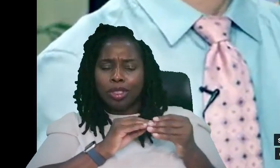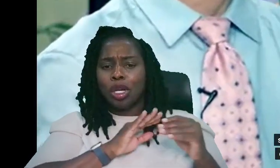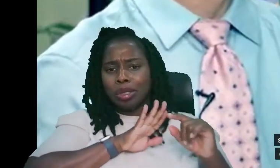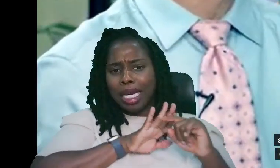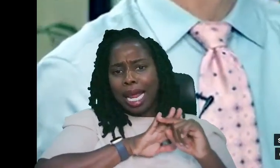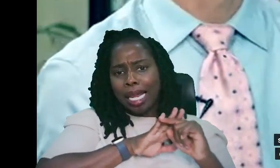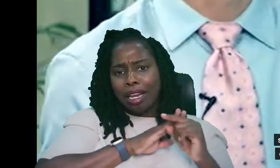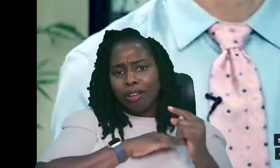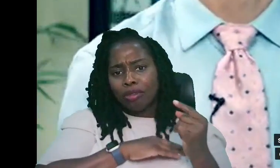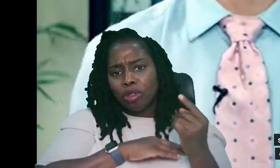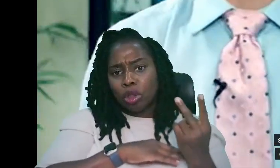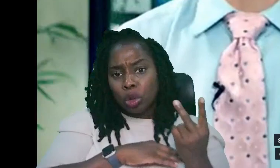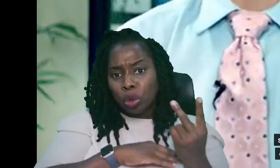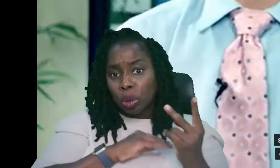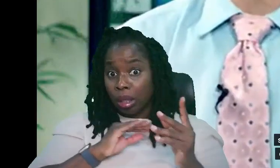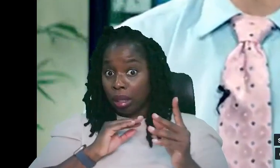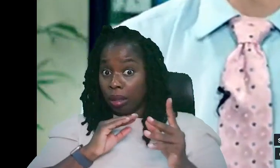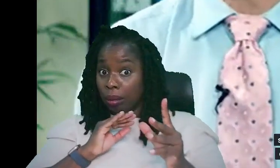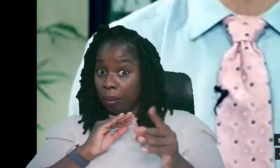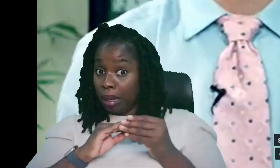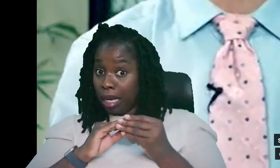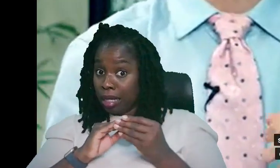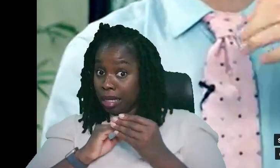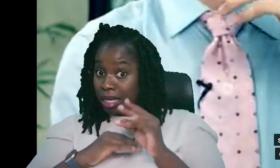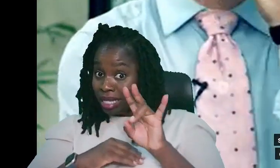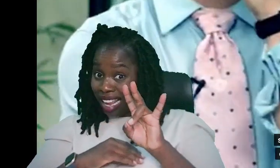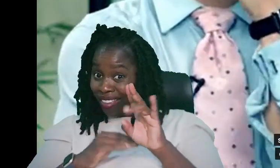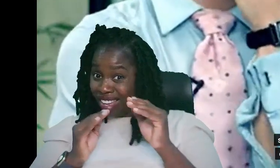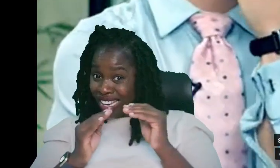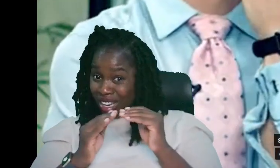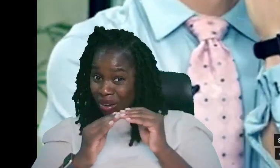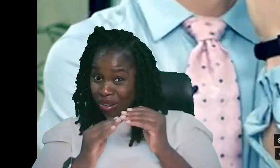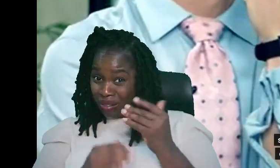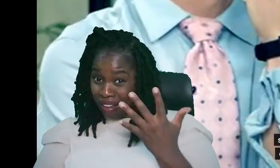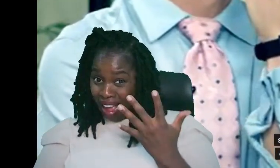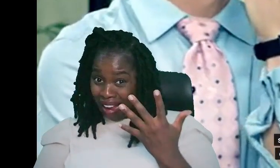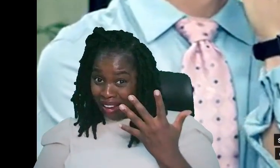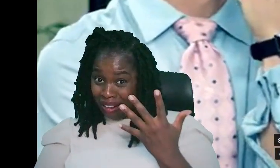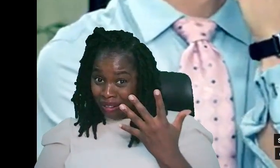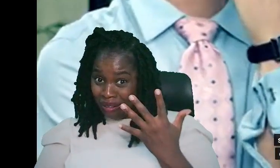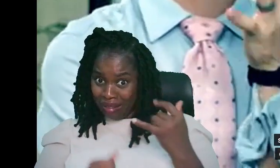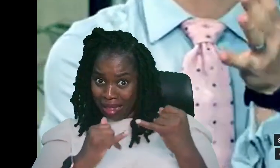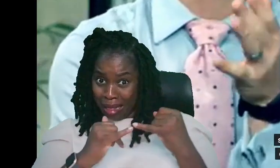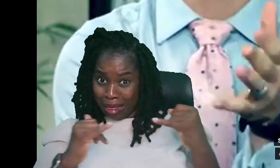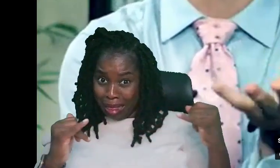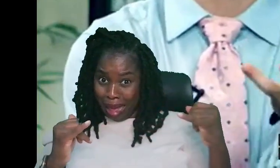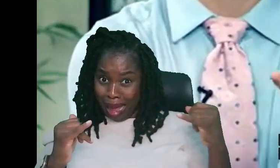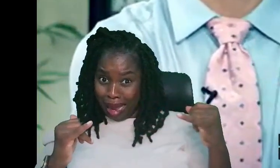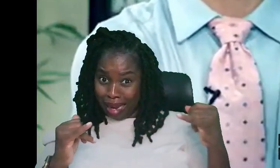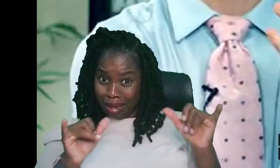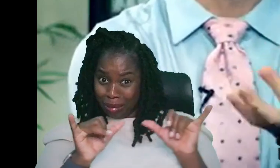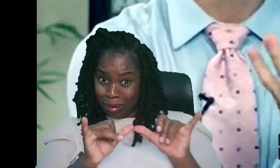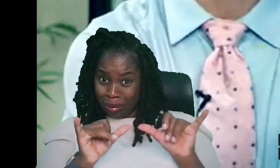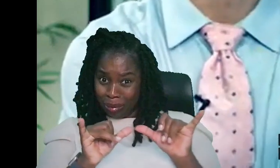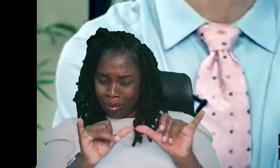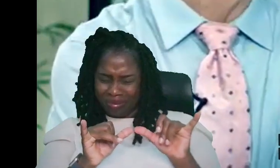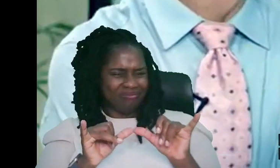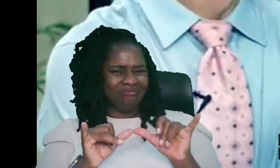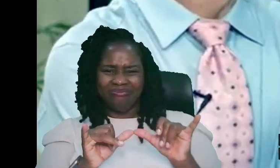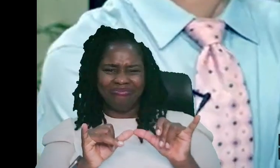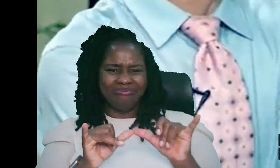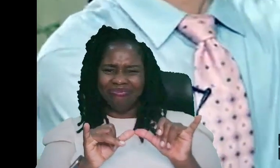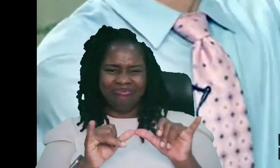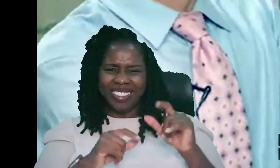-2 plus 7 equals 5? And you say to yourself, well, that can't